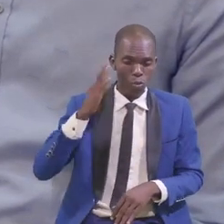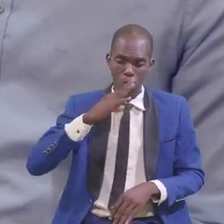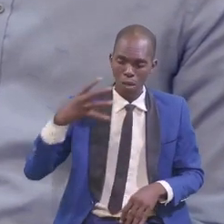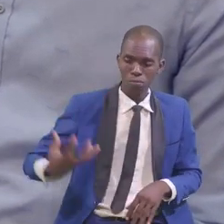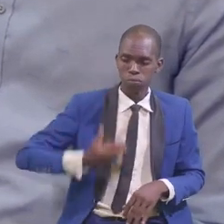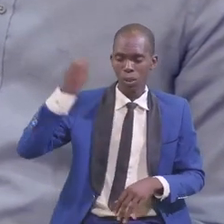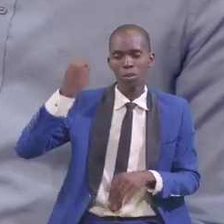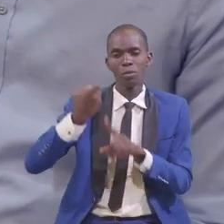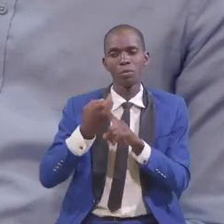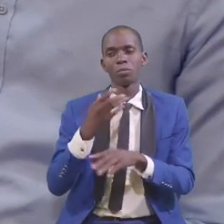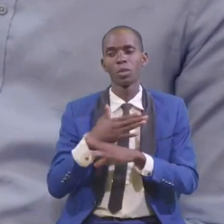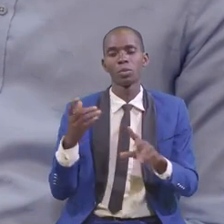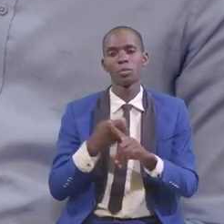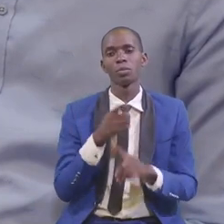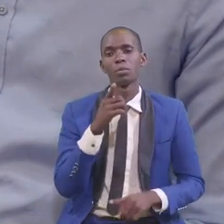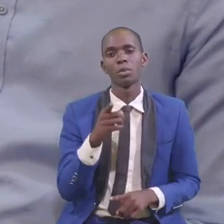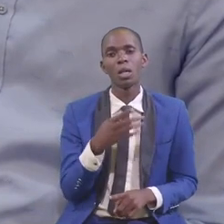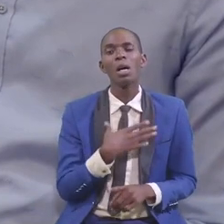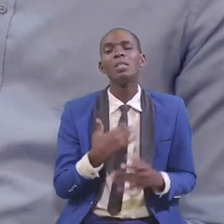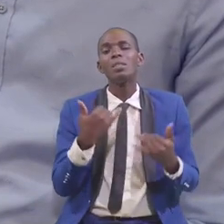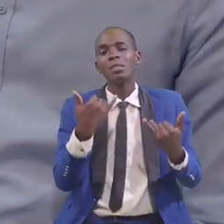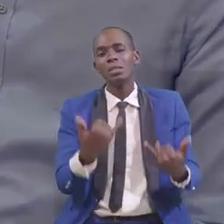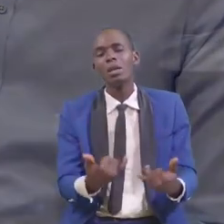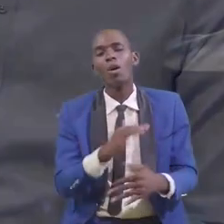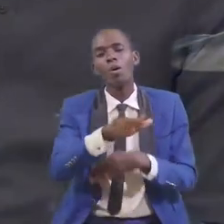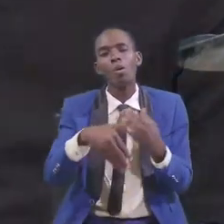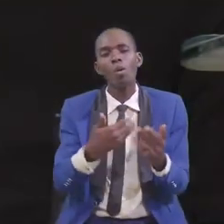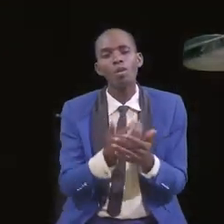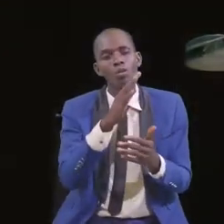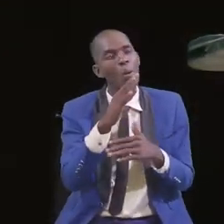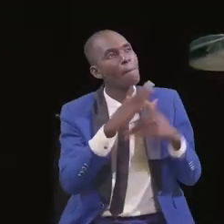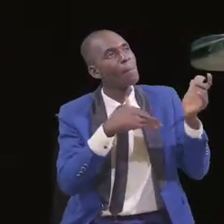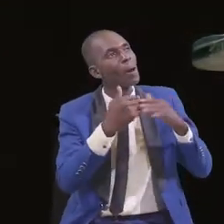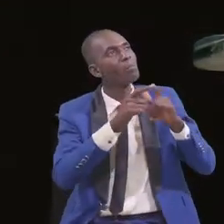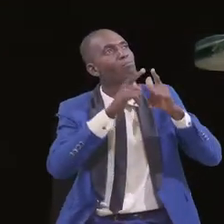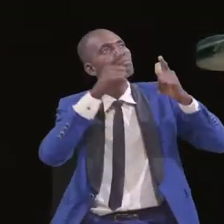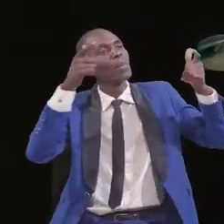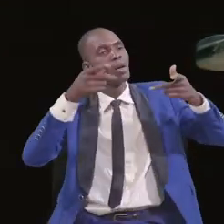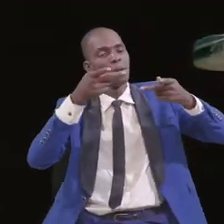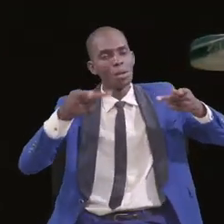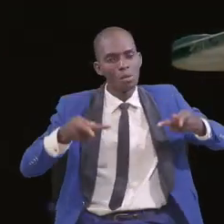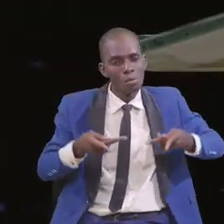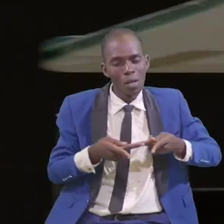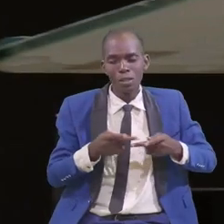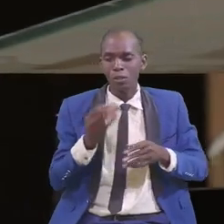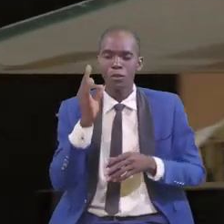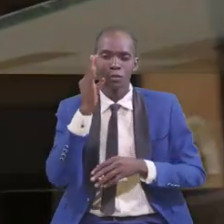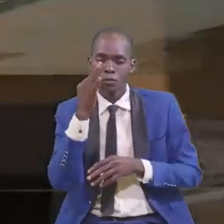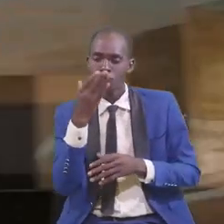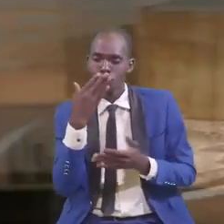Then whose shall those things be which thou